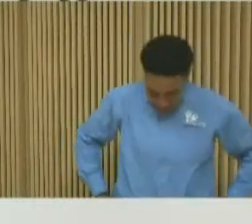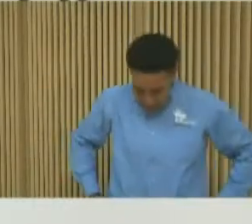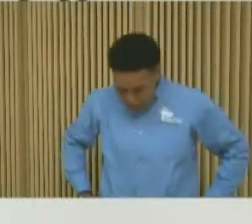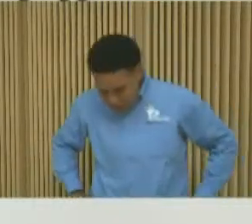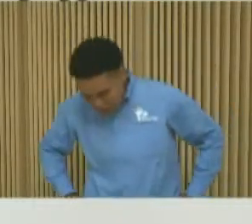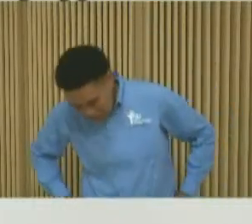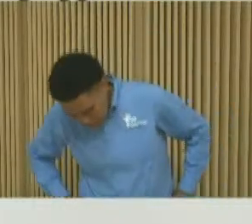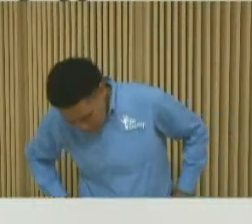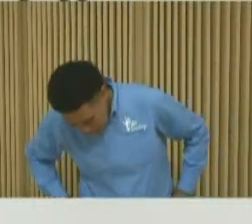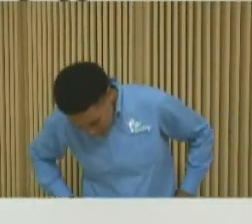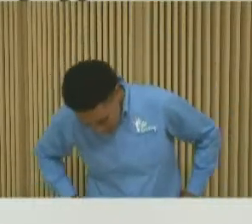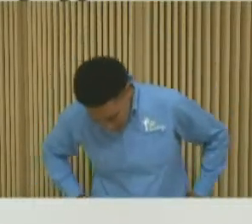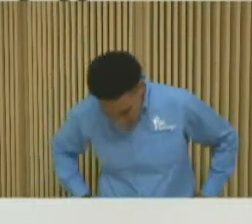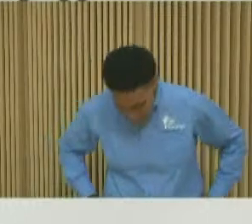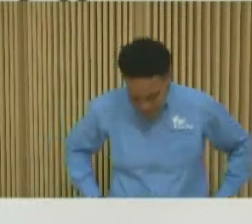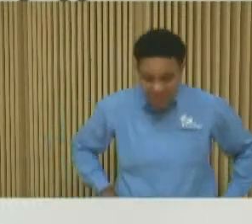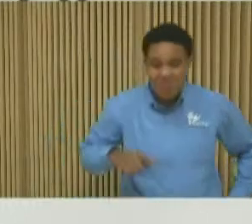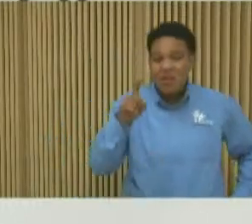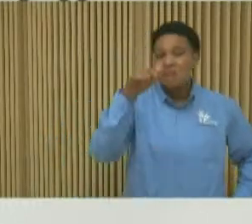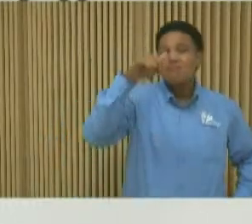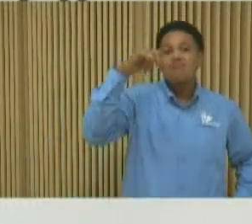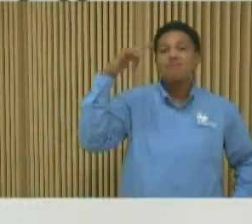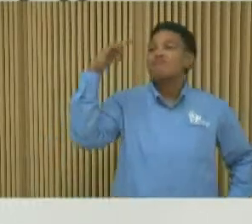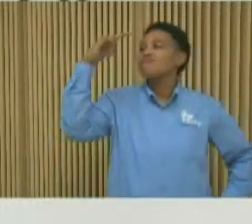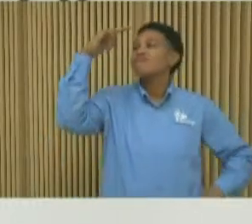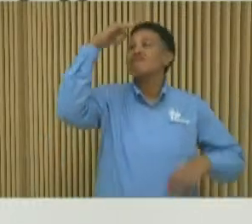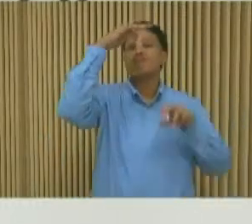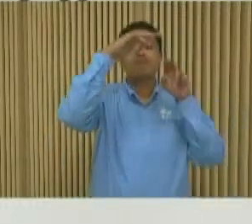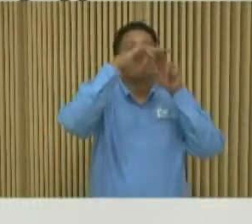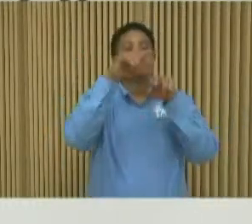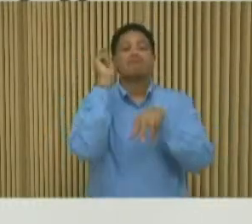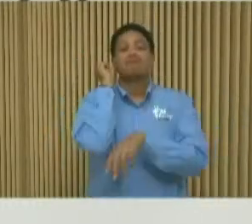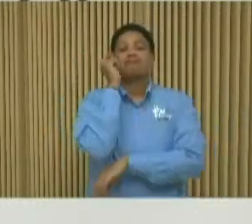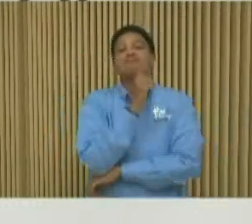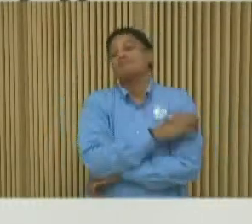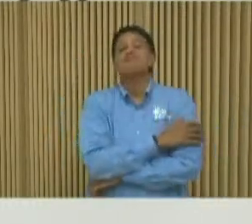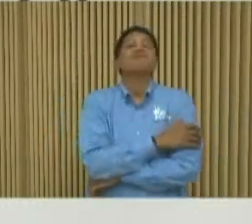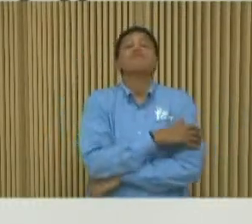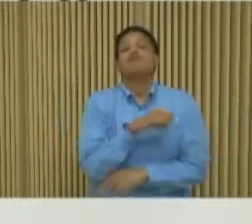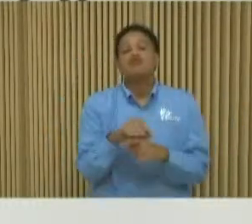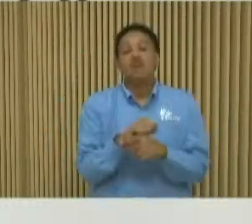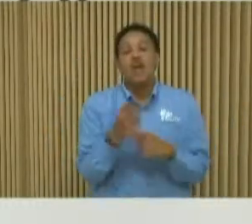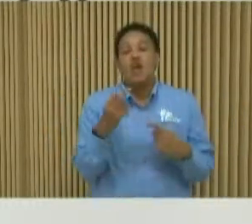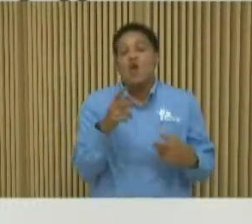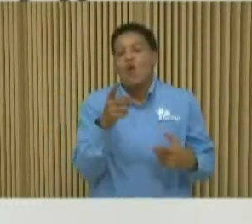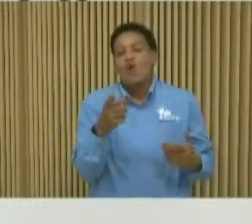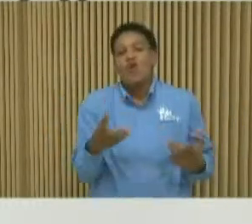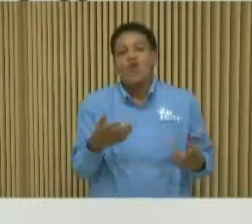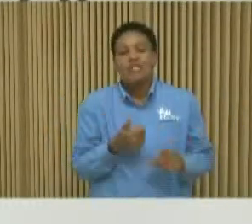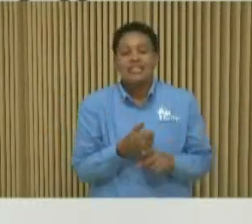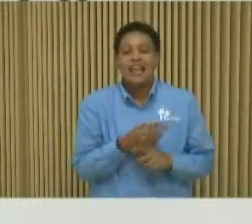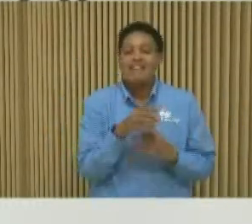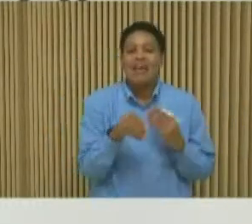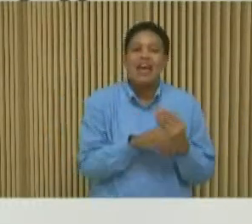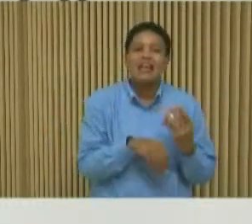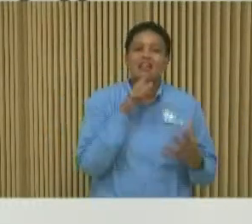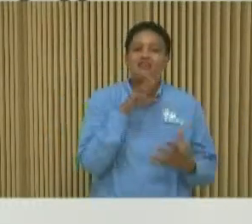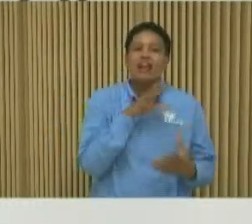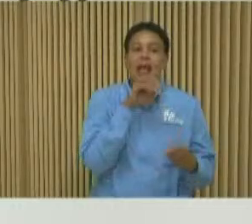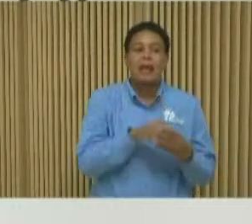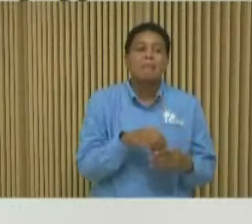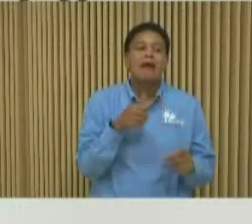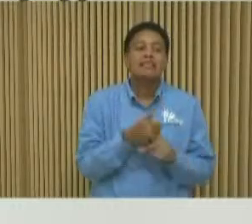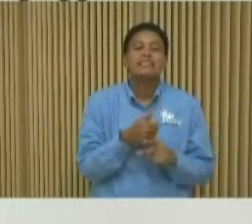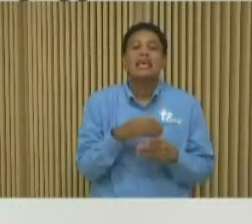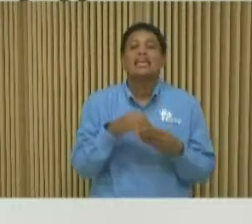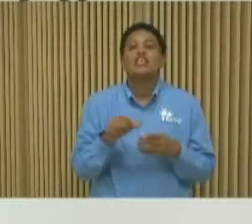heading off anywhere on an airplane and you're conducting training, or you are participating